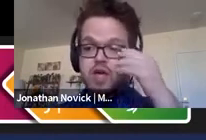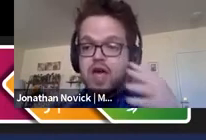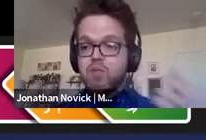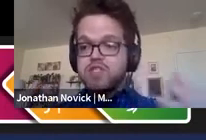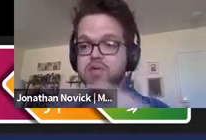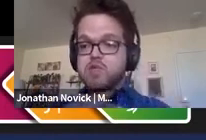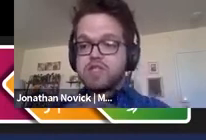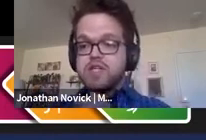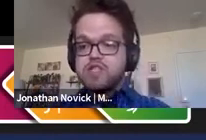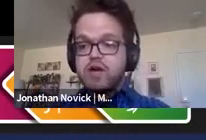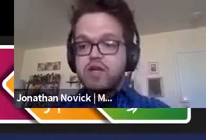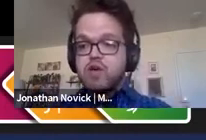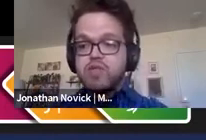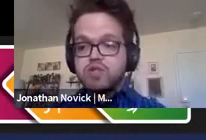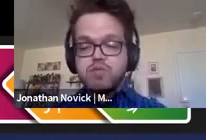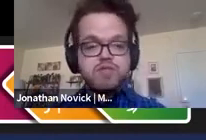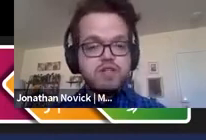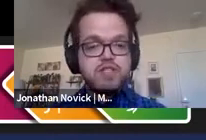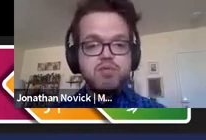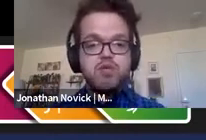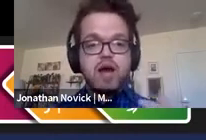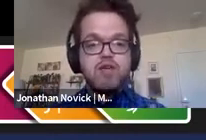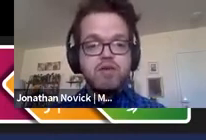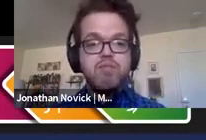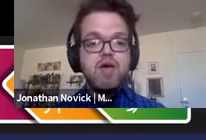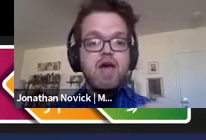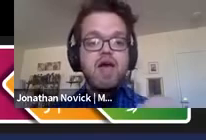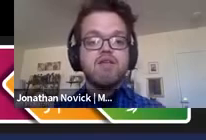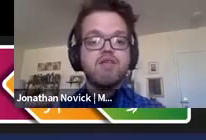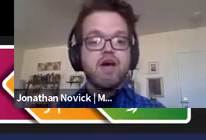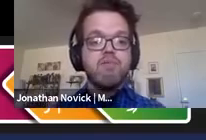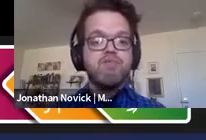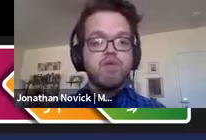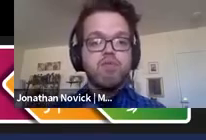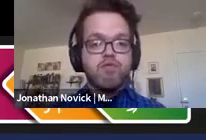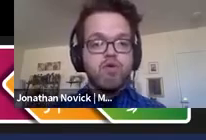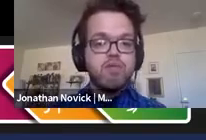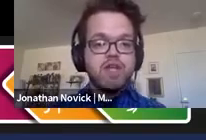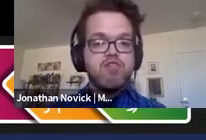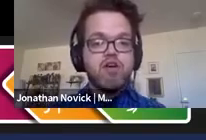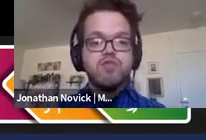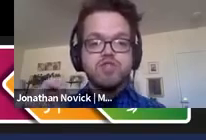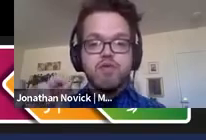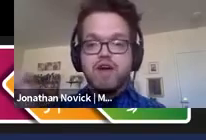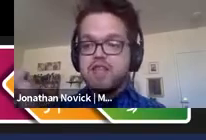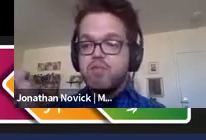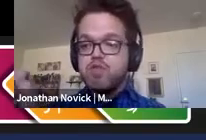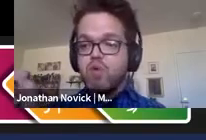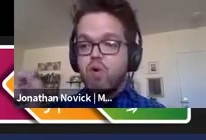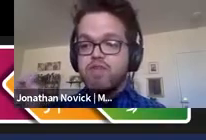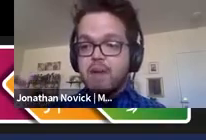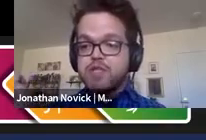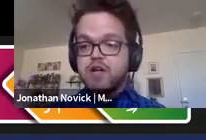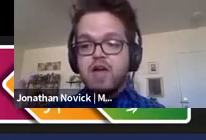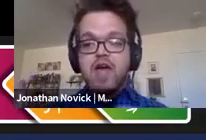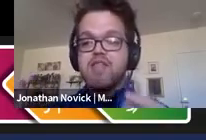using and what's the best way to integrate. With Zoom, it's very simple. You hire them and before the meeting starts, you just provide them with